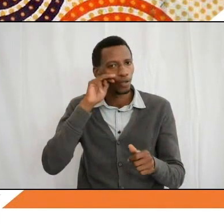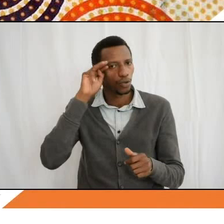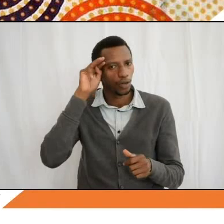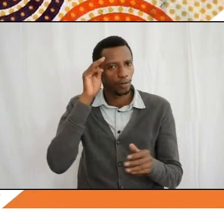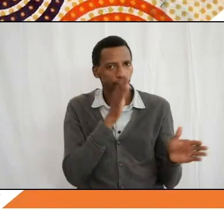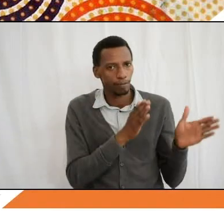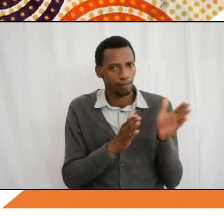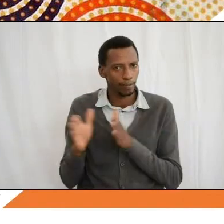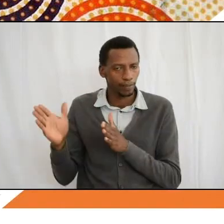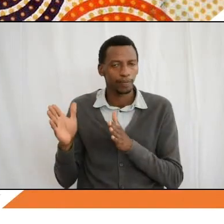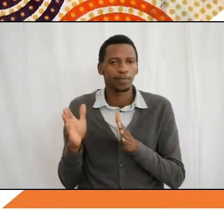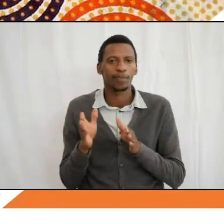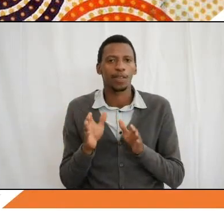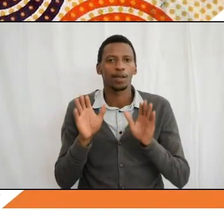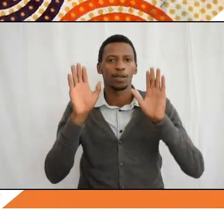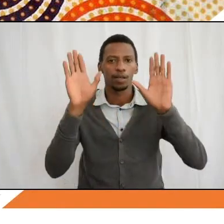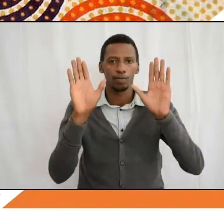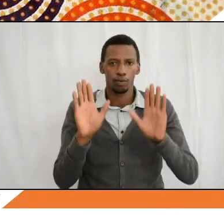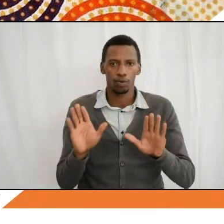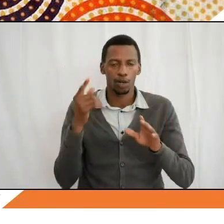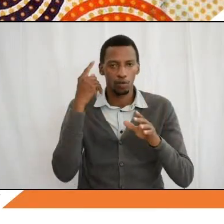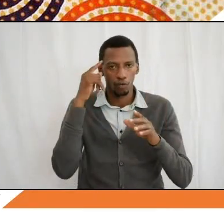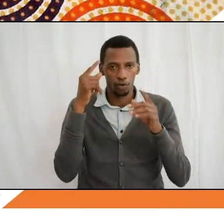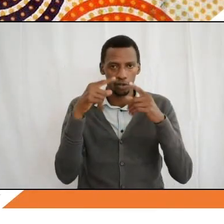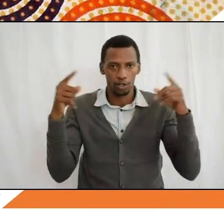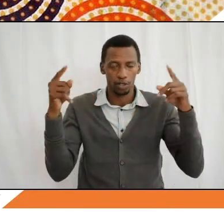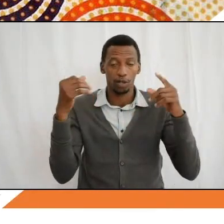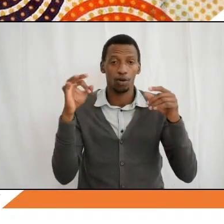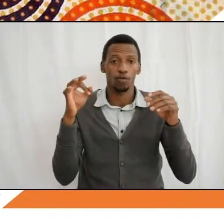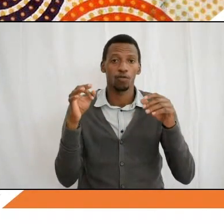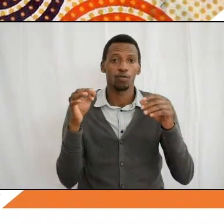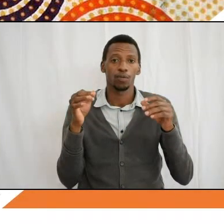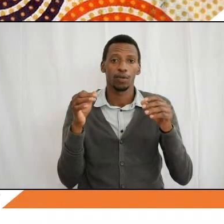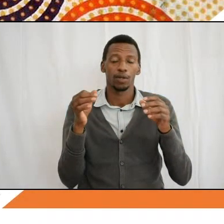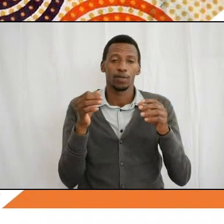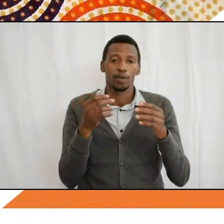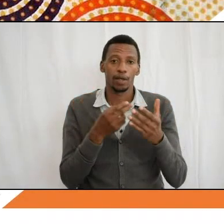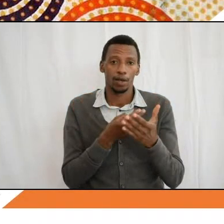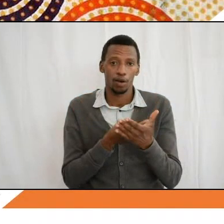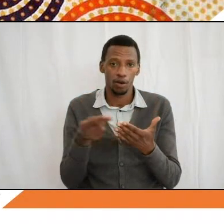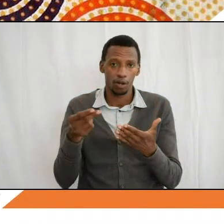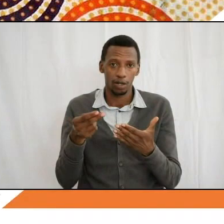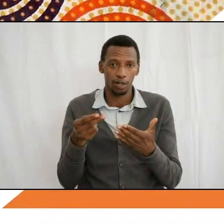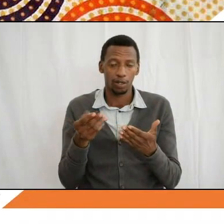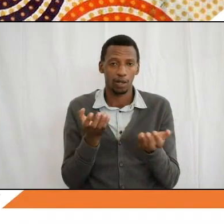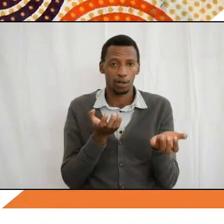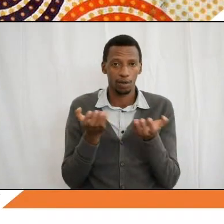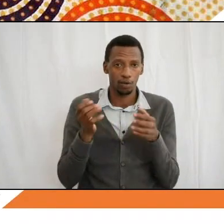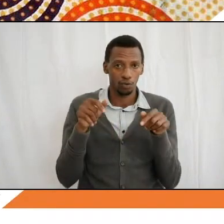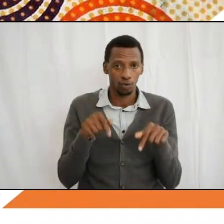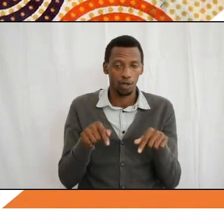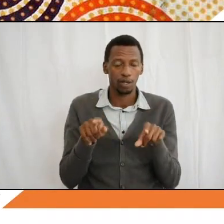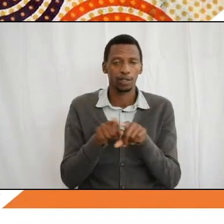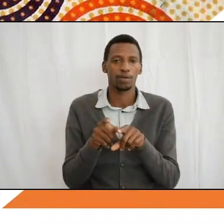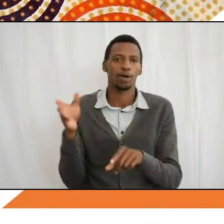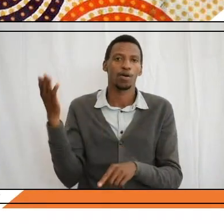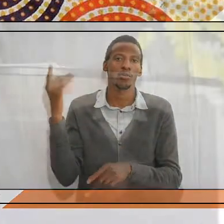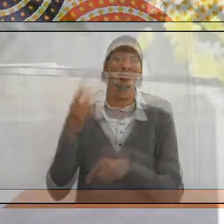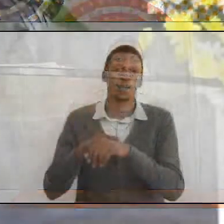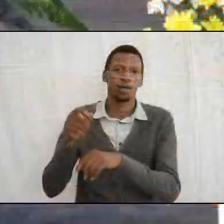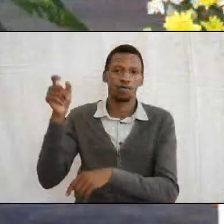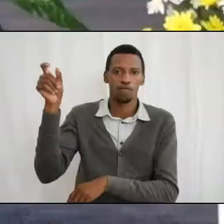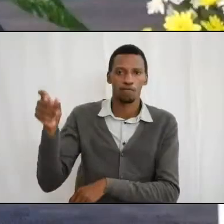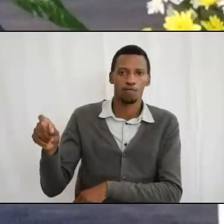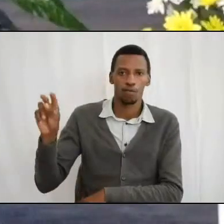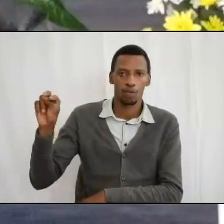to the success of sacred enterprises today as in the time of Nehemiah. So Nehemiah is